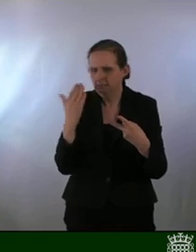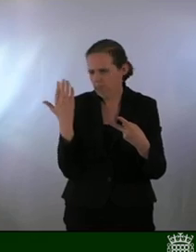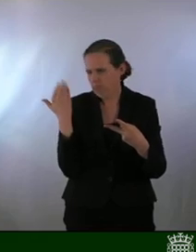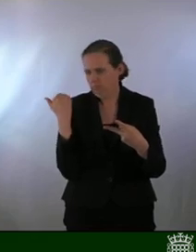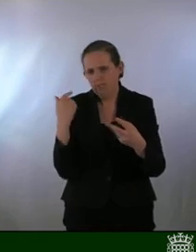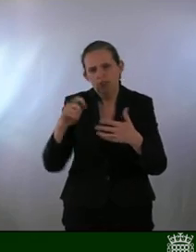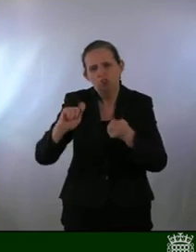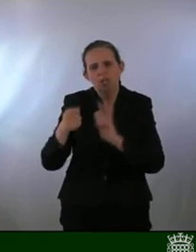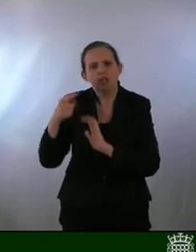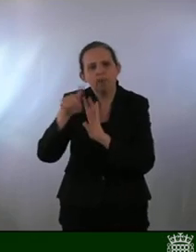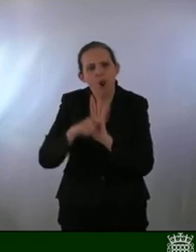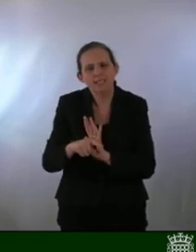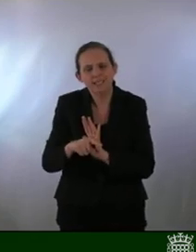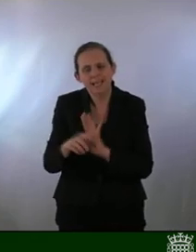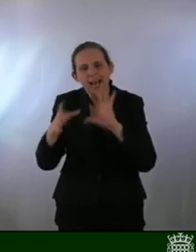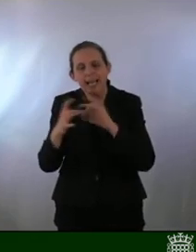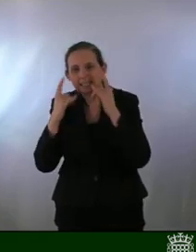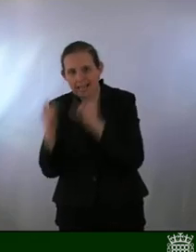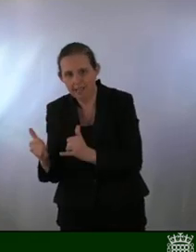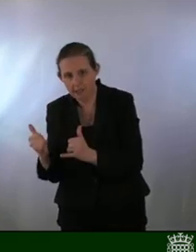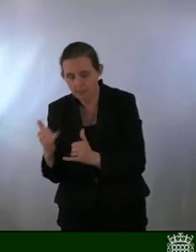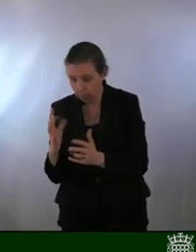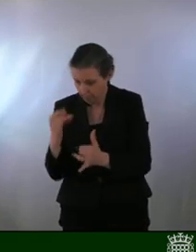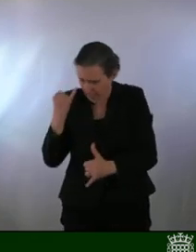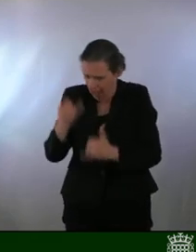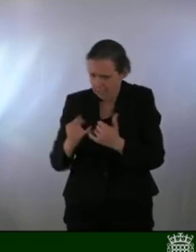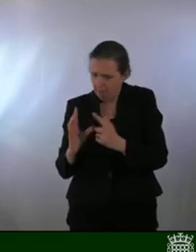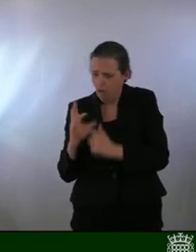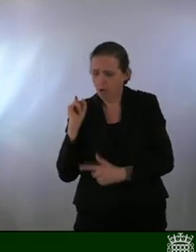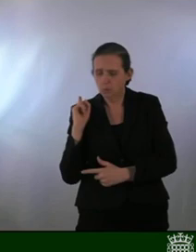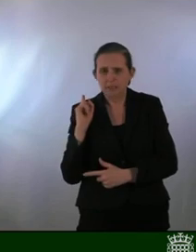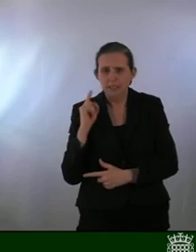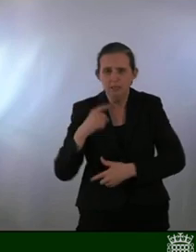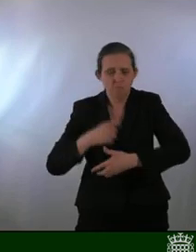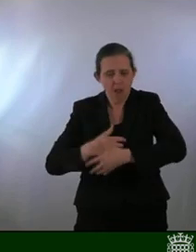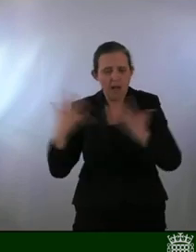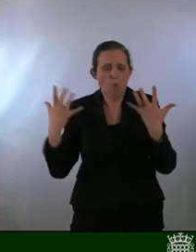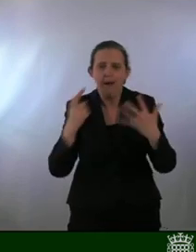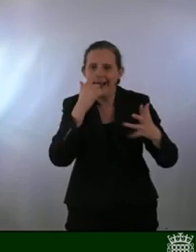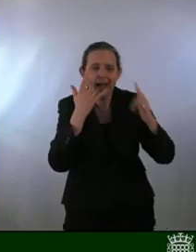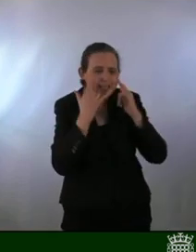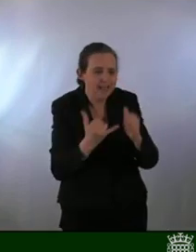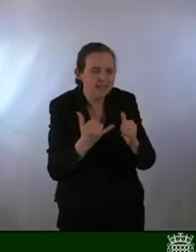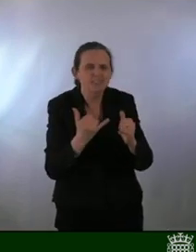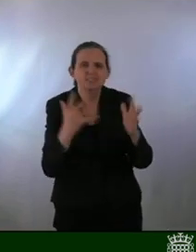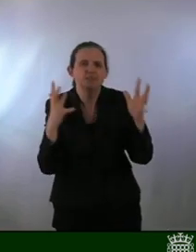on testing. It has been the case until the end of last week that people could be tested through drive-in or home